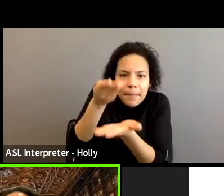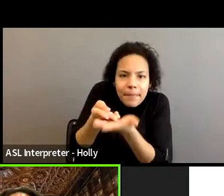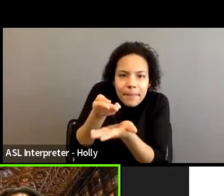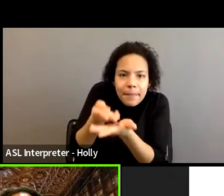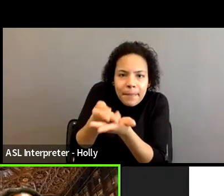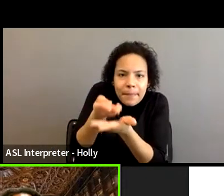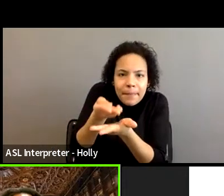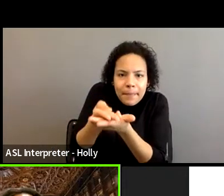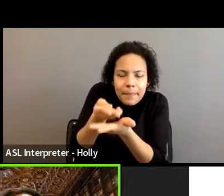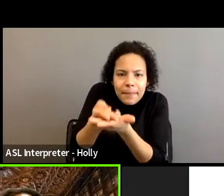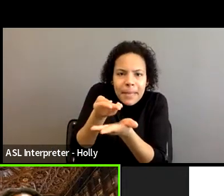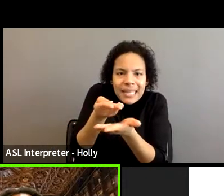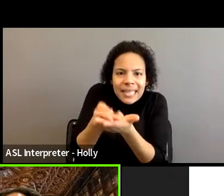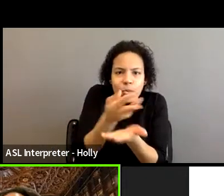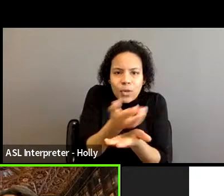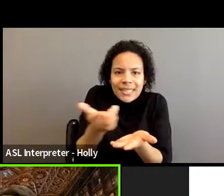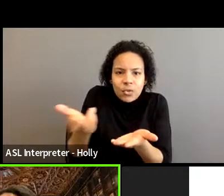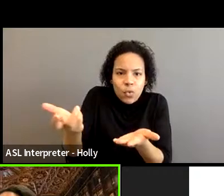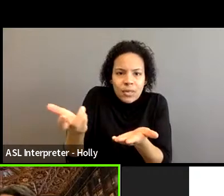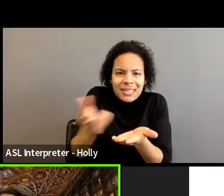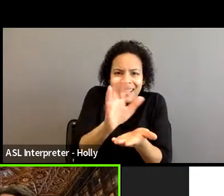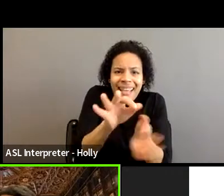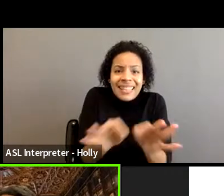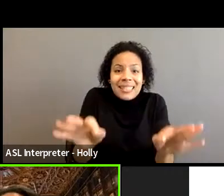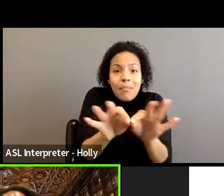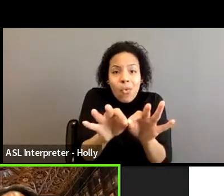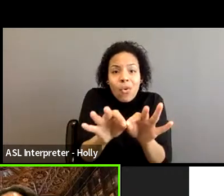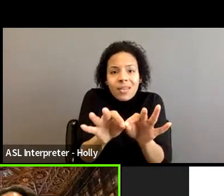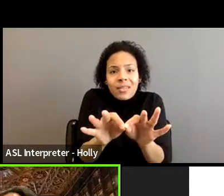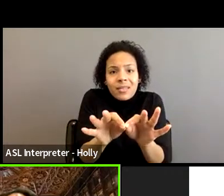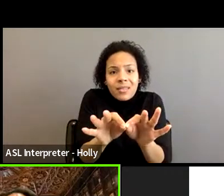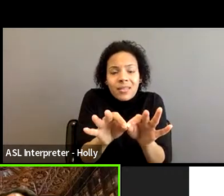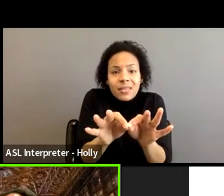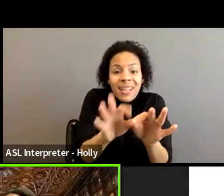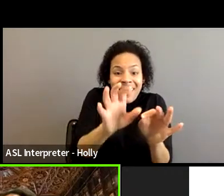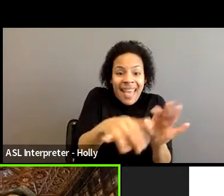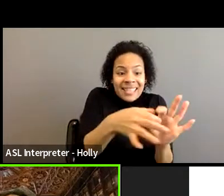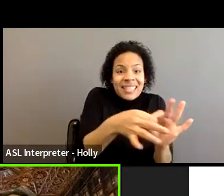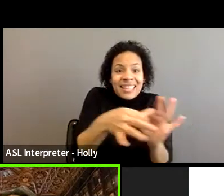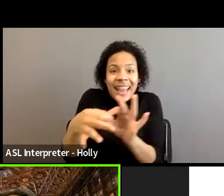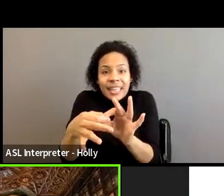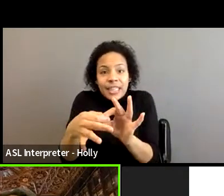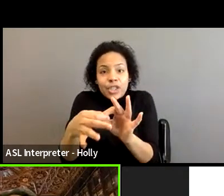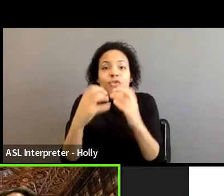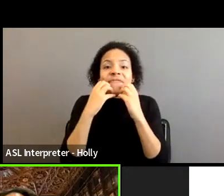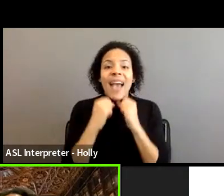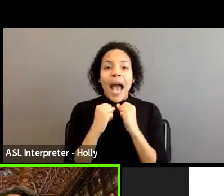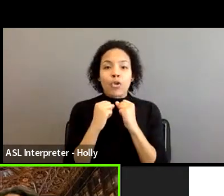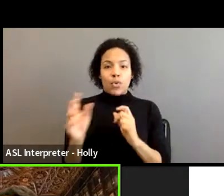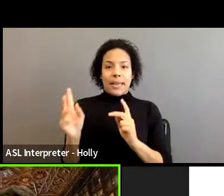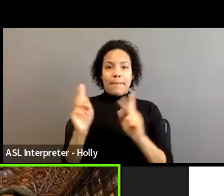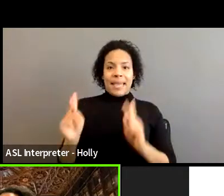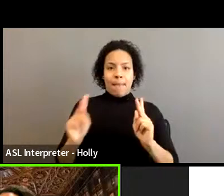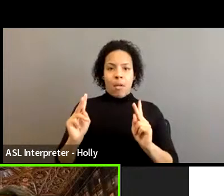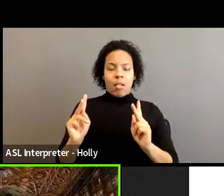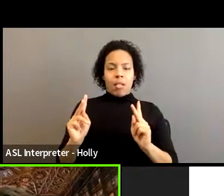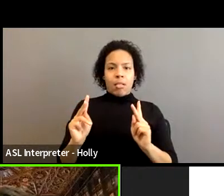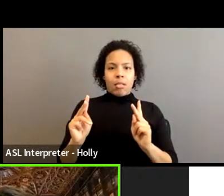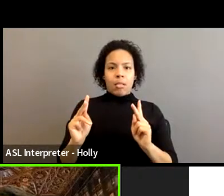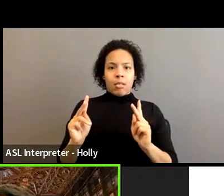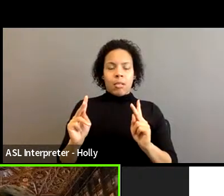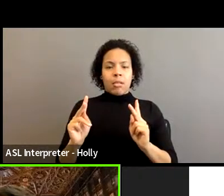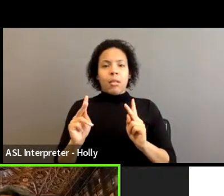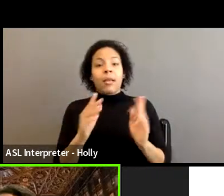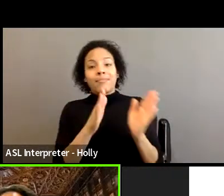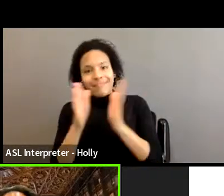words, but funding and resources, which comes with human capital, which comes with the employees to support these programs, as both Priscilla and